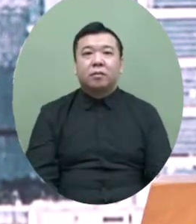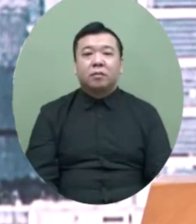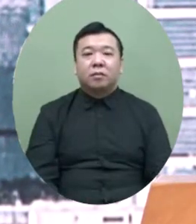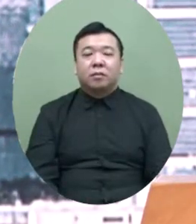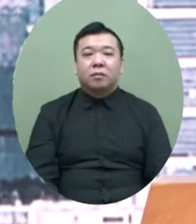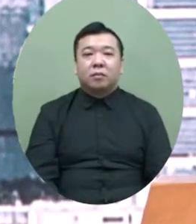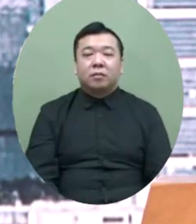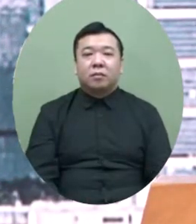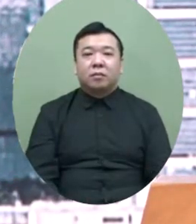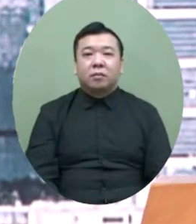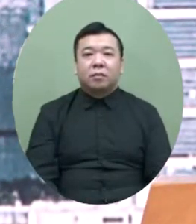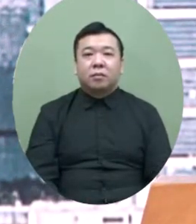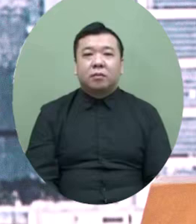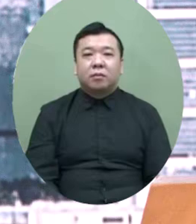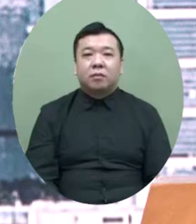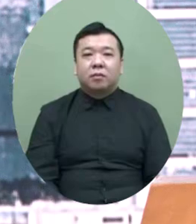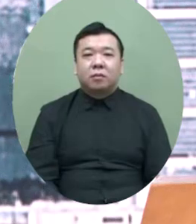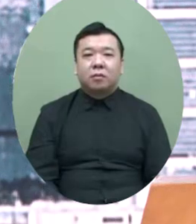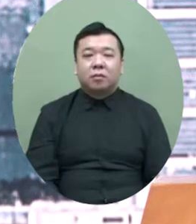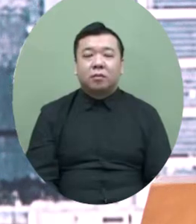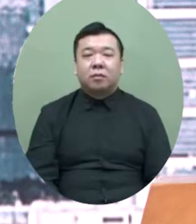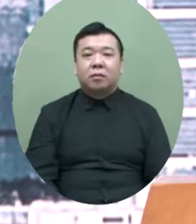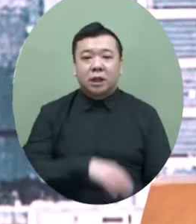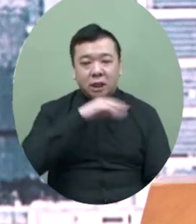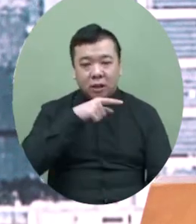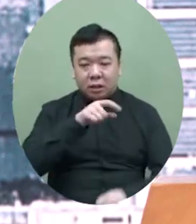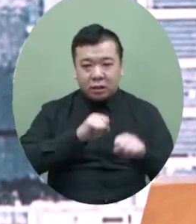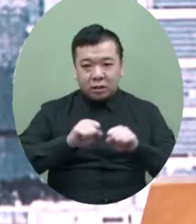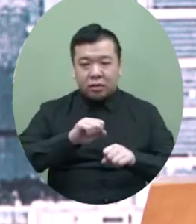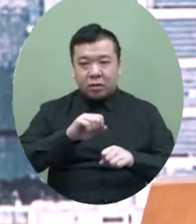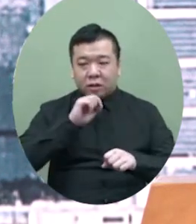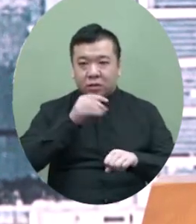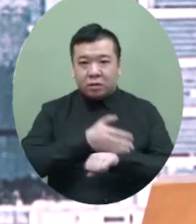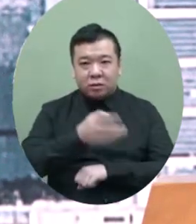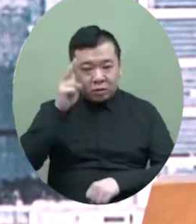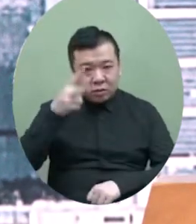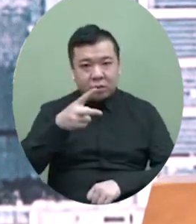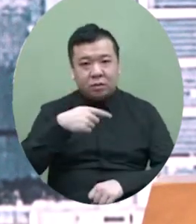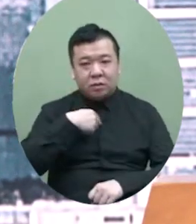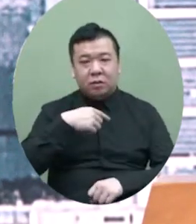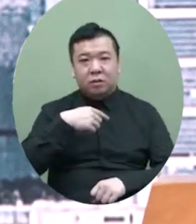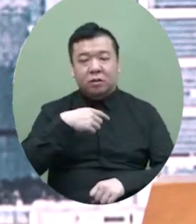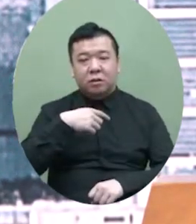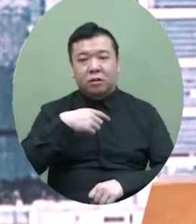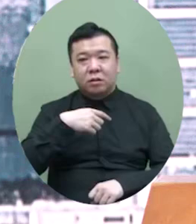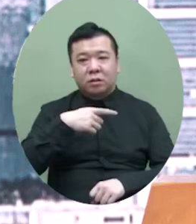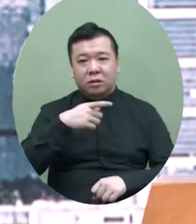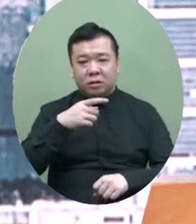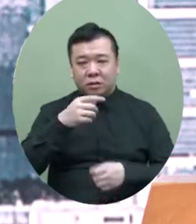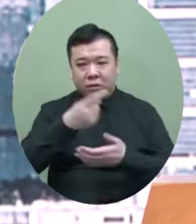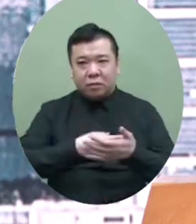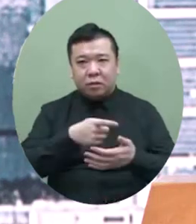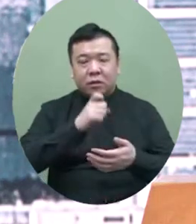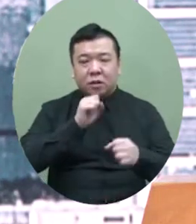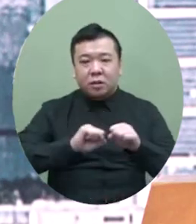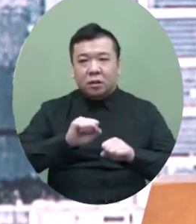a mandate that they should aim to minimize the disruption or inconvenience to affected residents